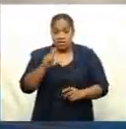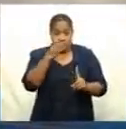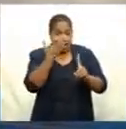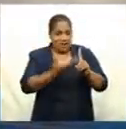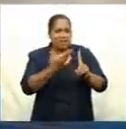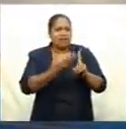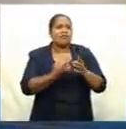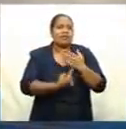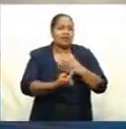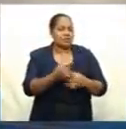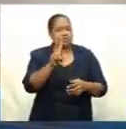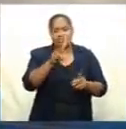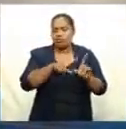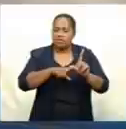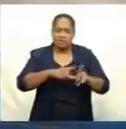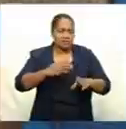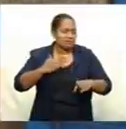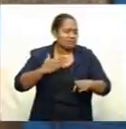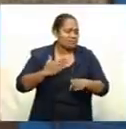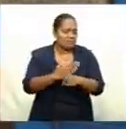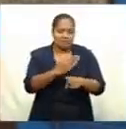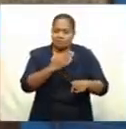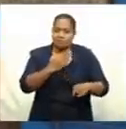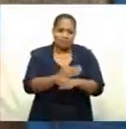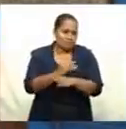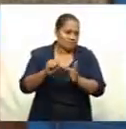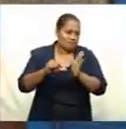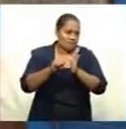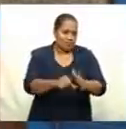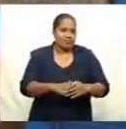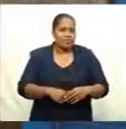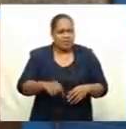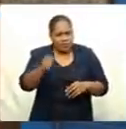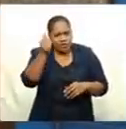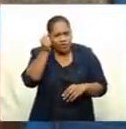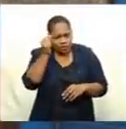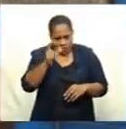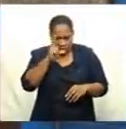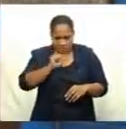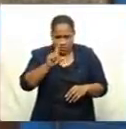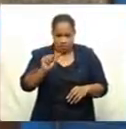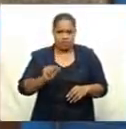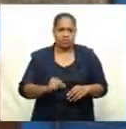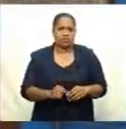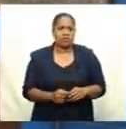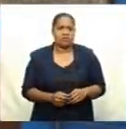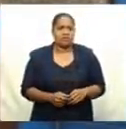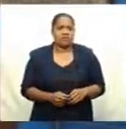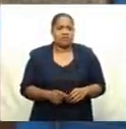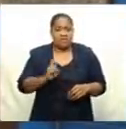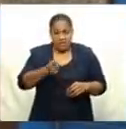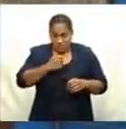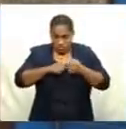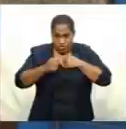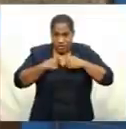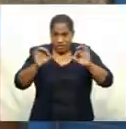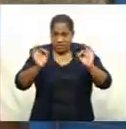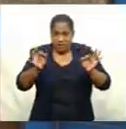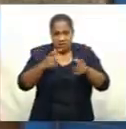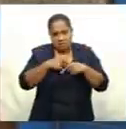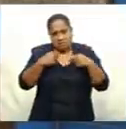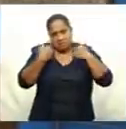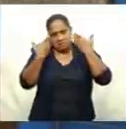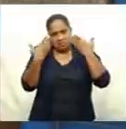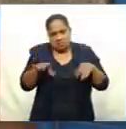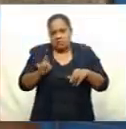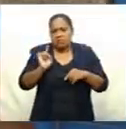to years of hard work. We wouldn't have known that we could do it. That if the struggle wouldn't have been there, we wouldn't have known that this is our